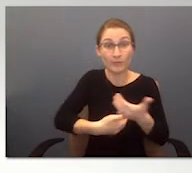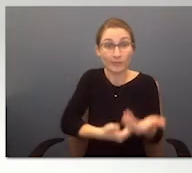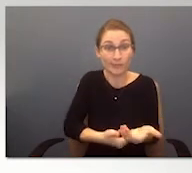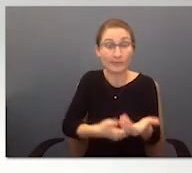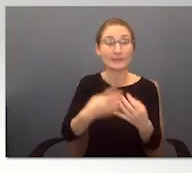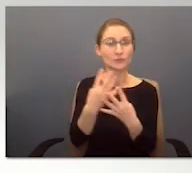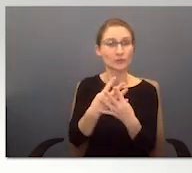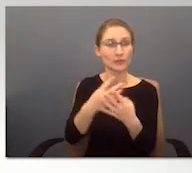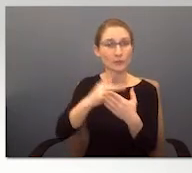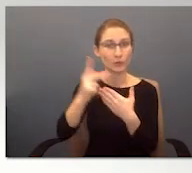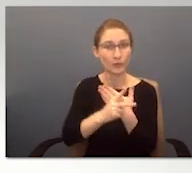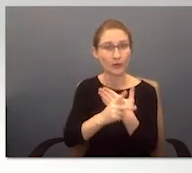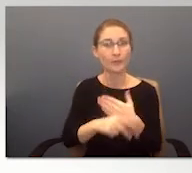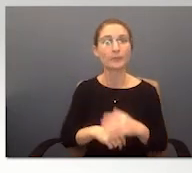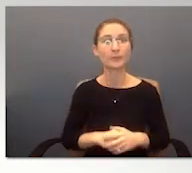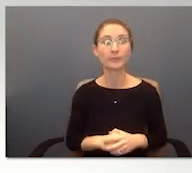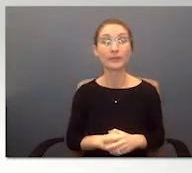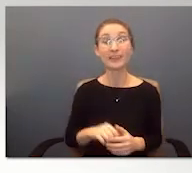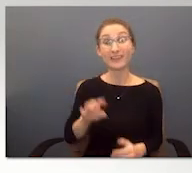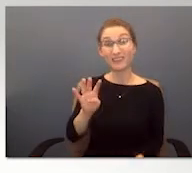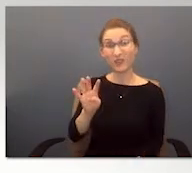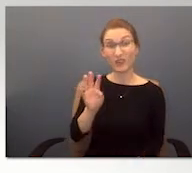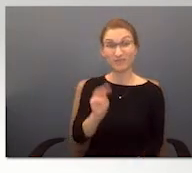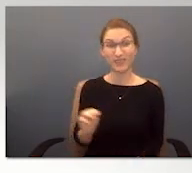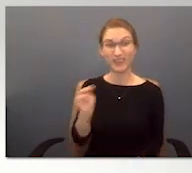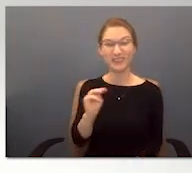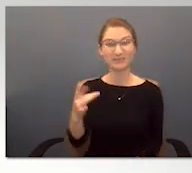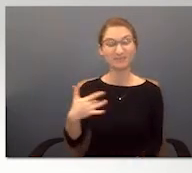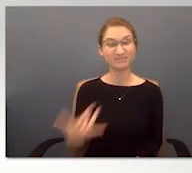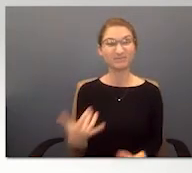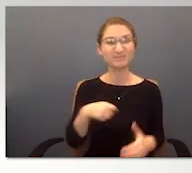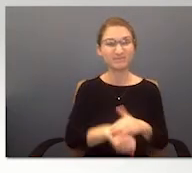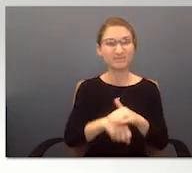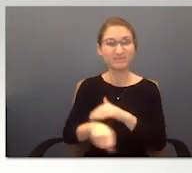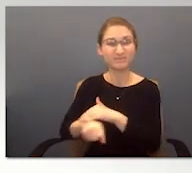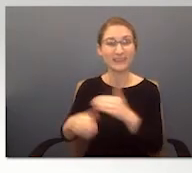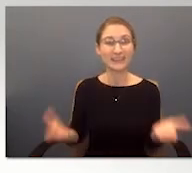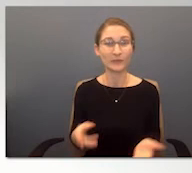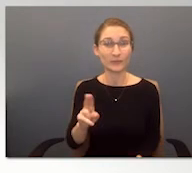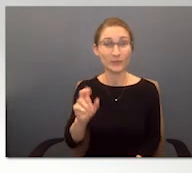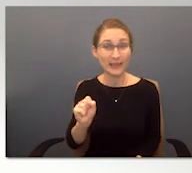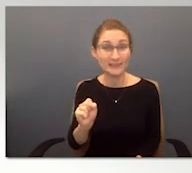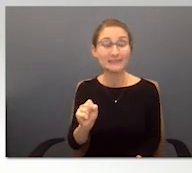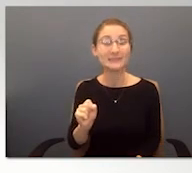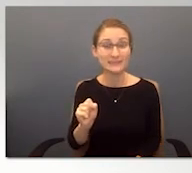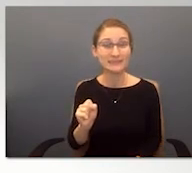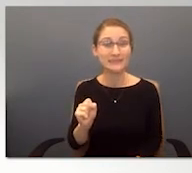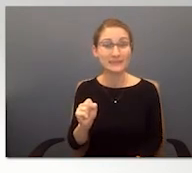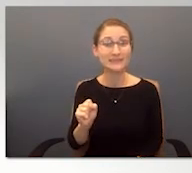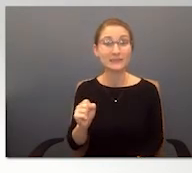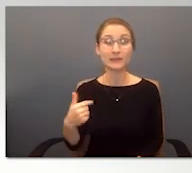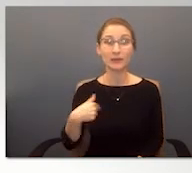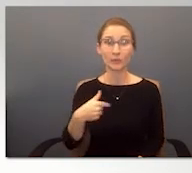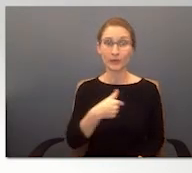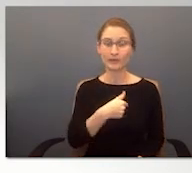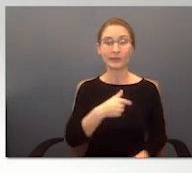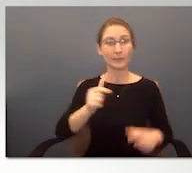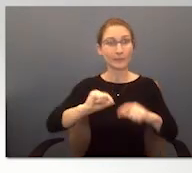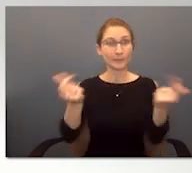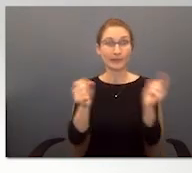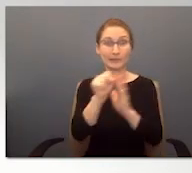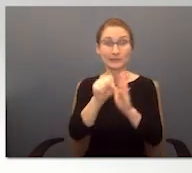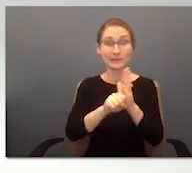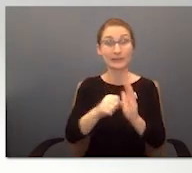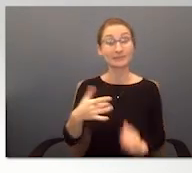4 million babies born each year in the United States, about 221,000 babies born each year in Florida. We're a mega state. That's a lot of